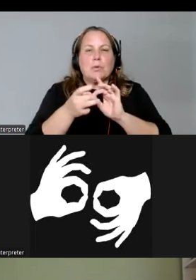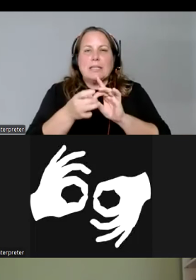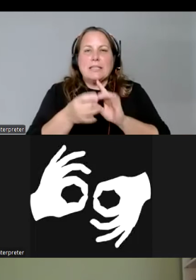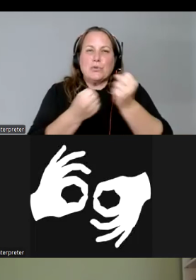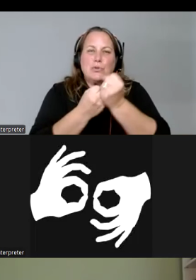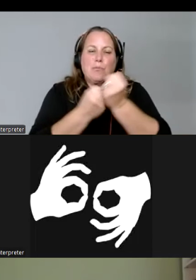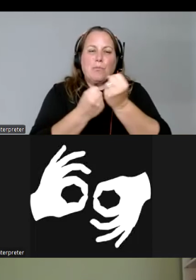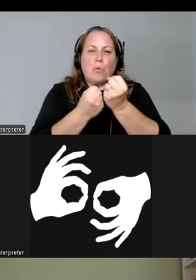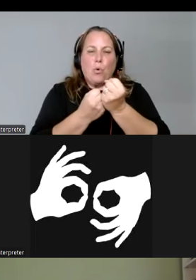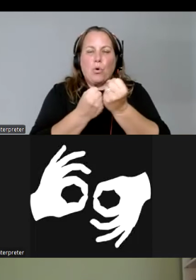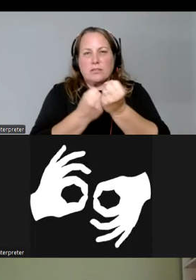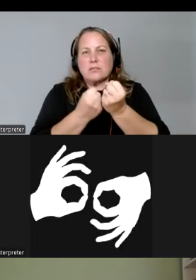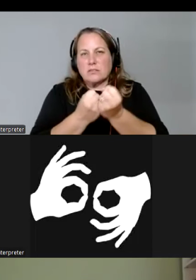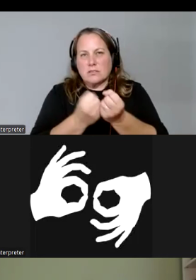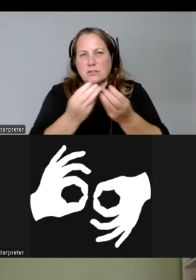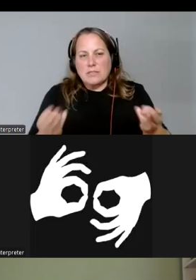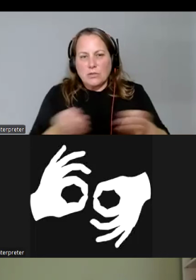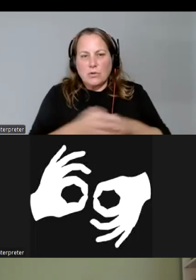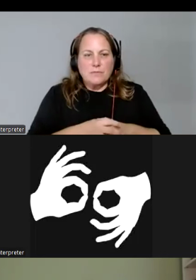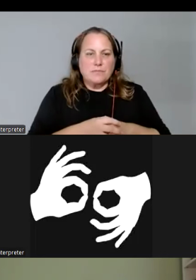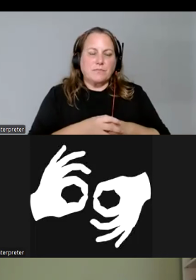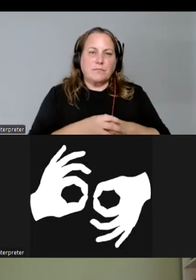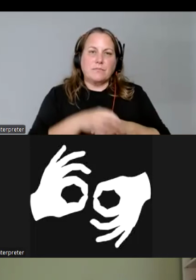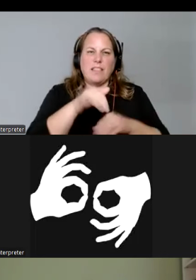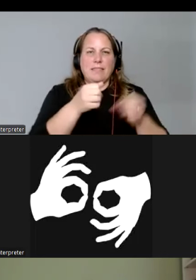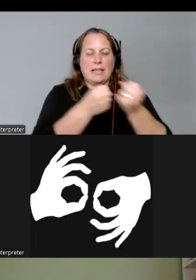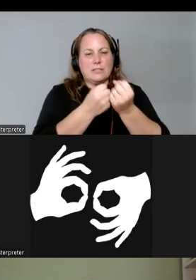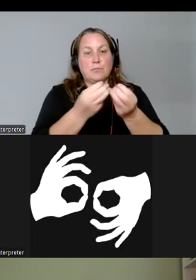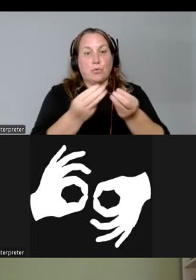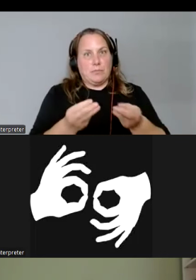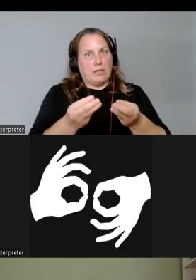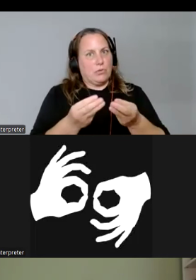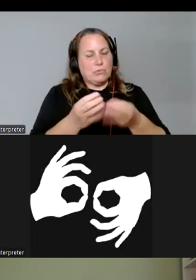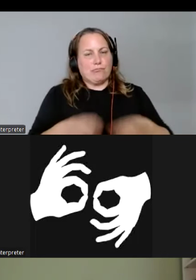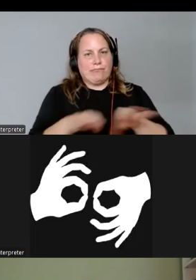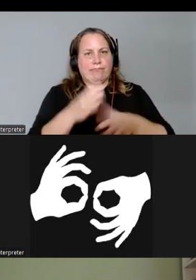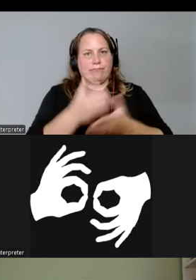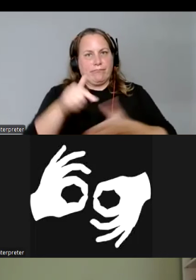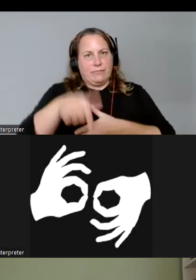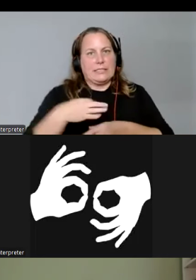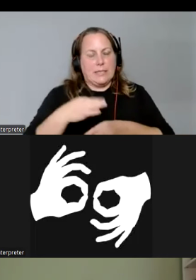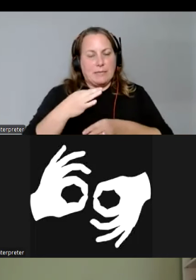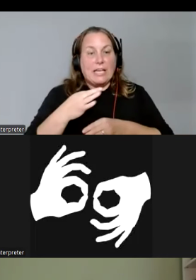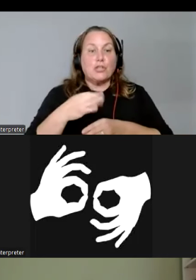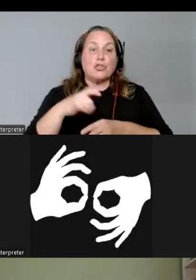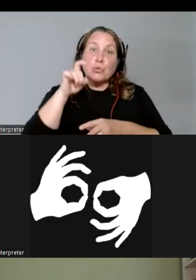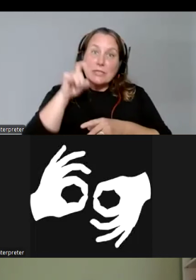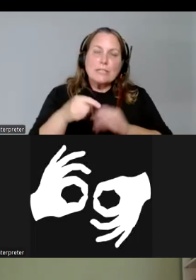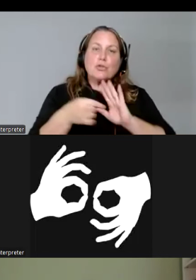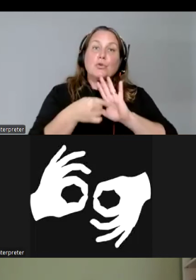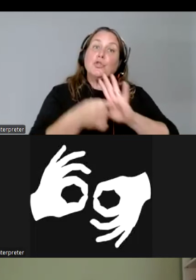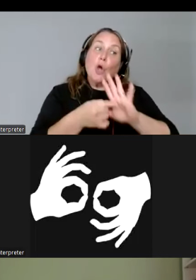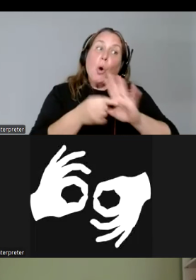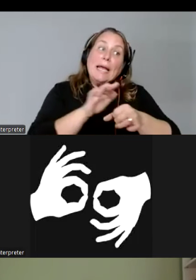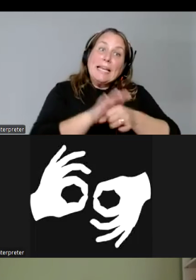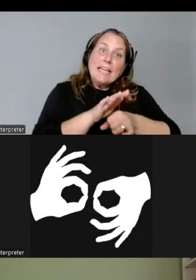is very, very important section of the application. You want to show enough, but not too much,